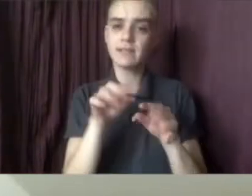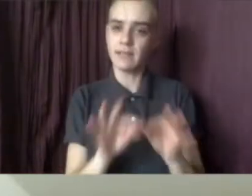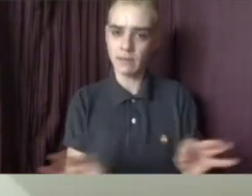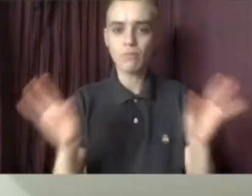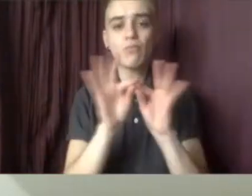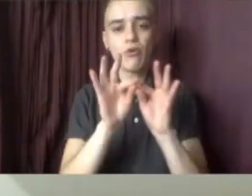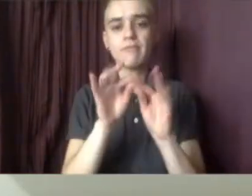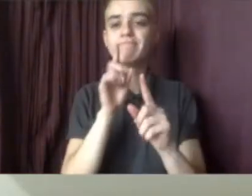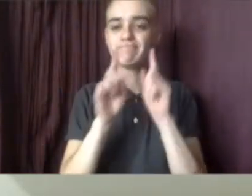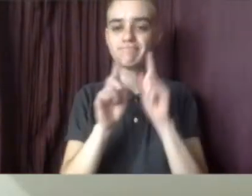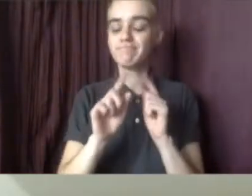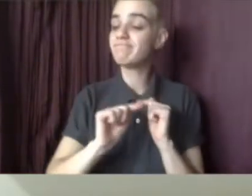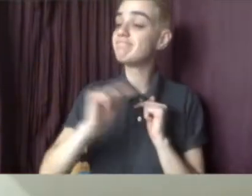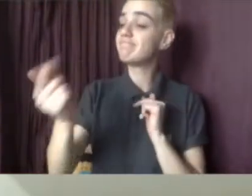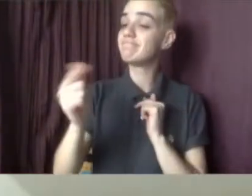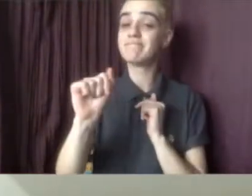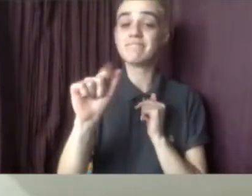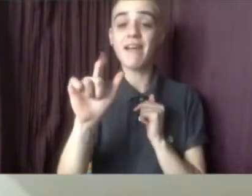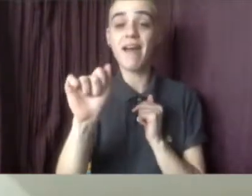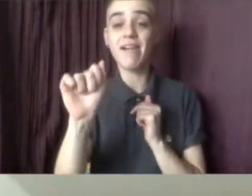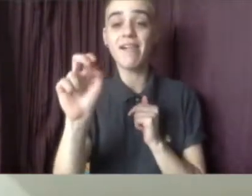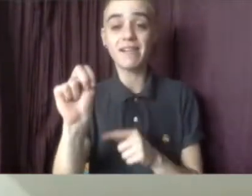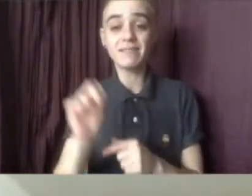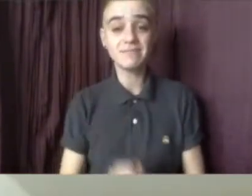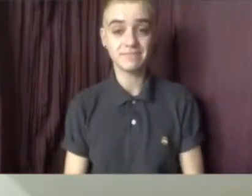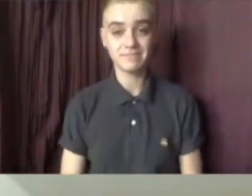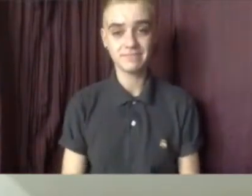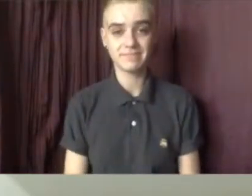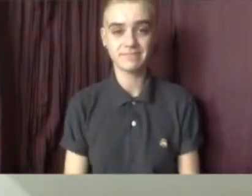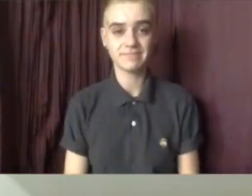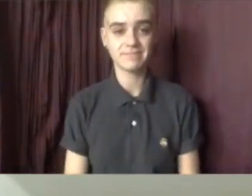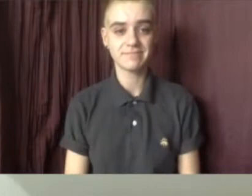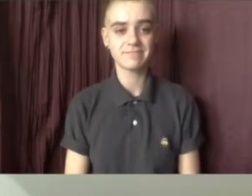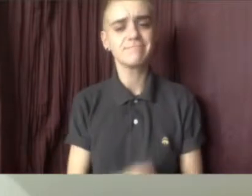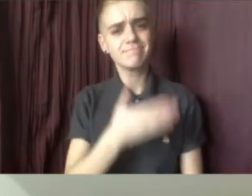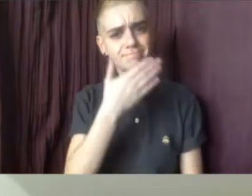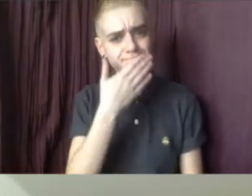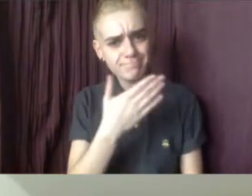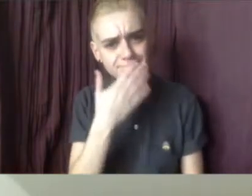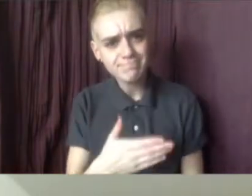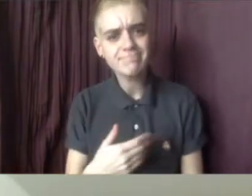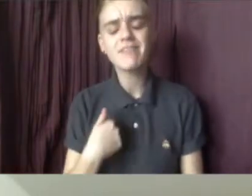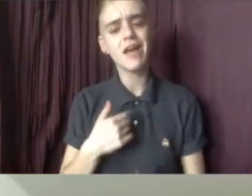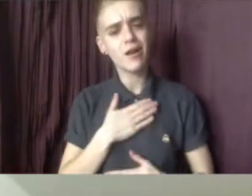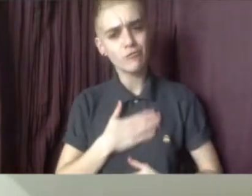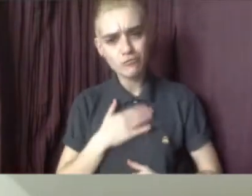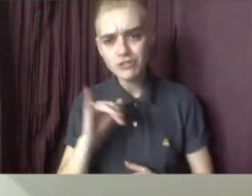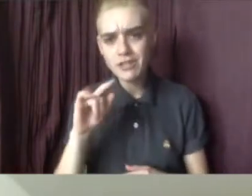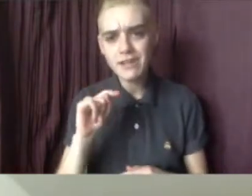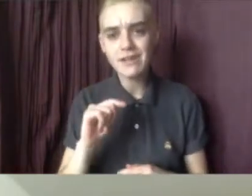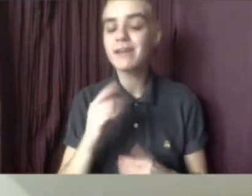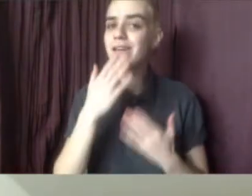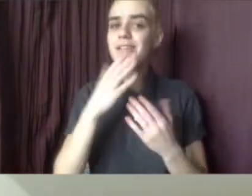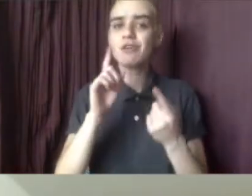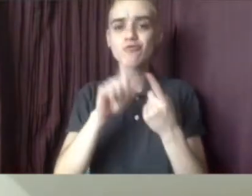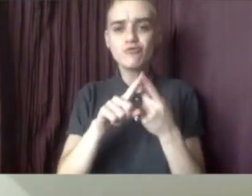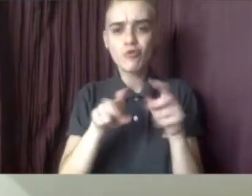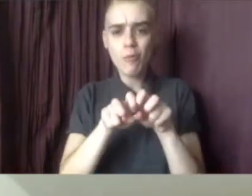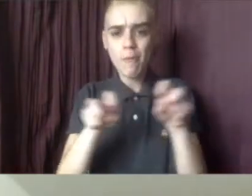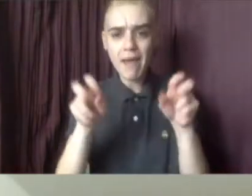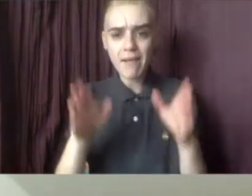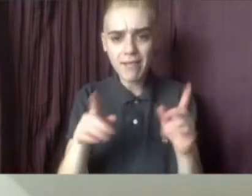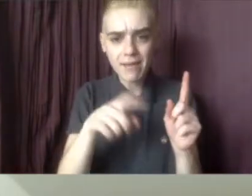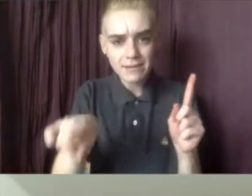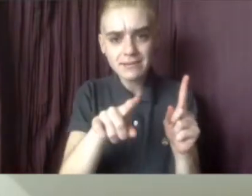speak for 45 minutes or so together and have time for question and answers at the end. So please use the chat feature